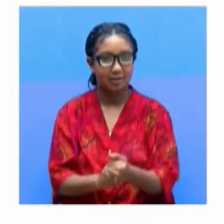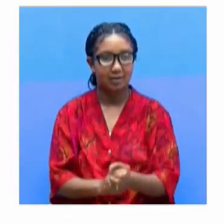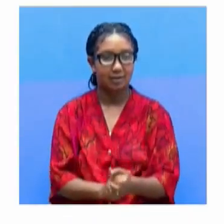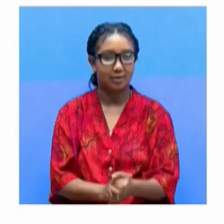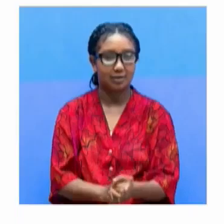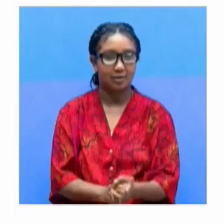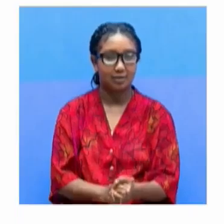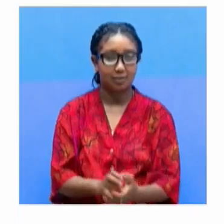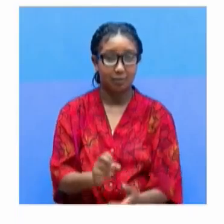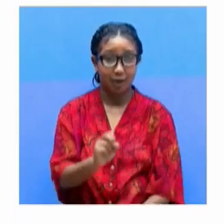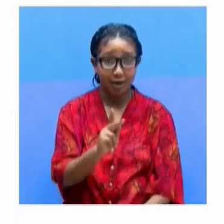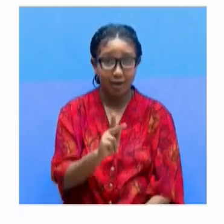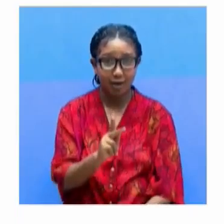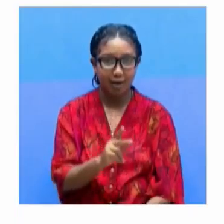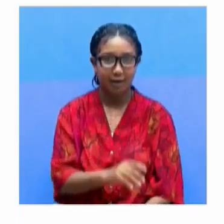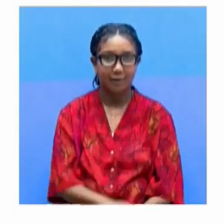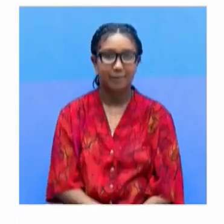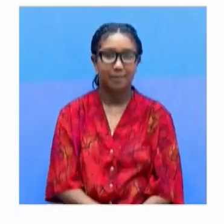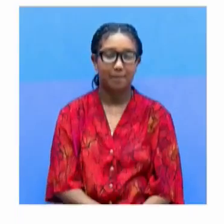okay?